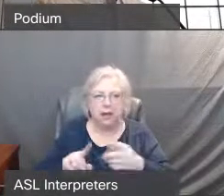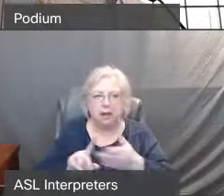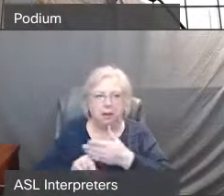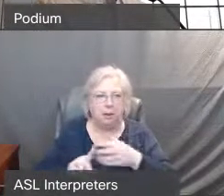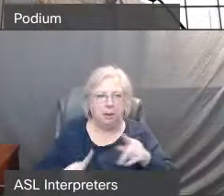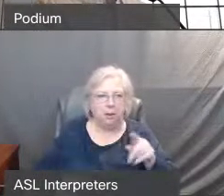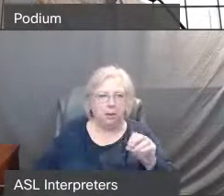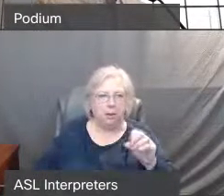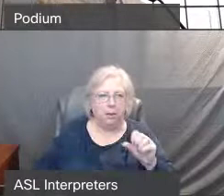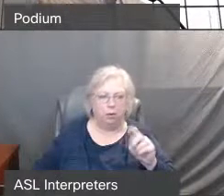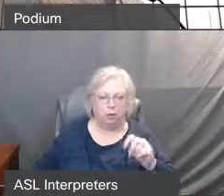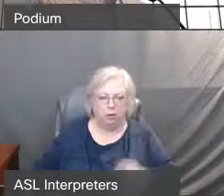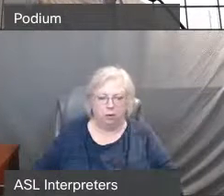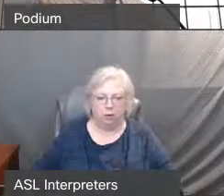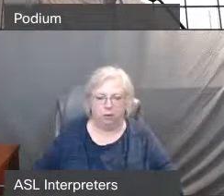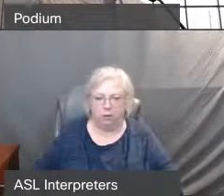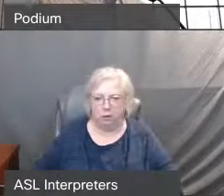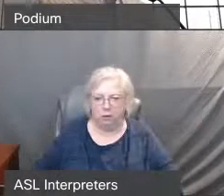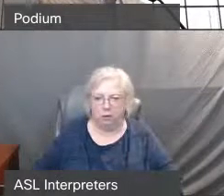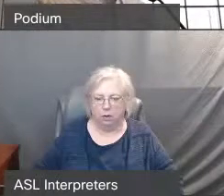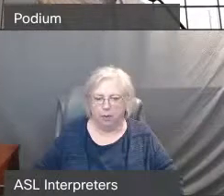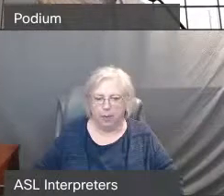notification.